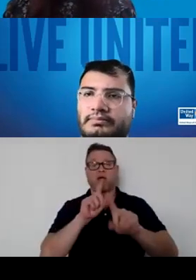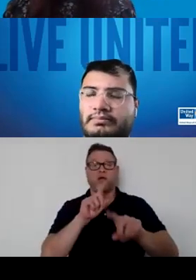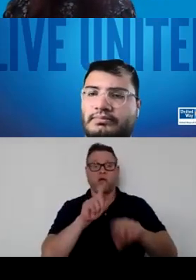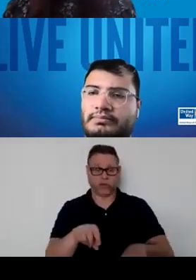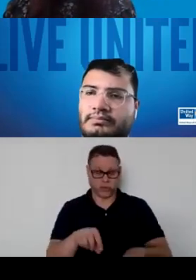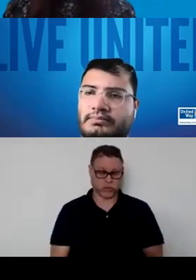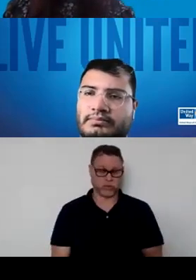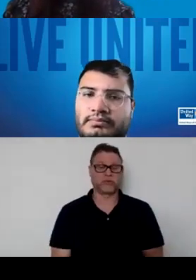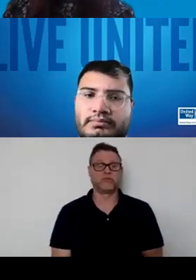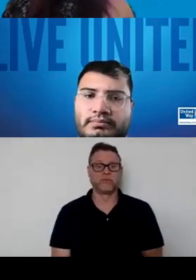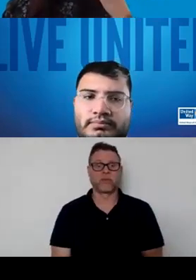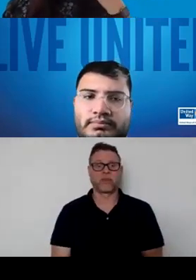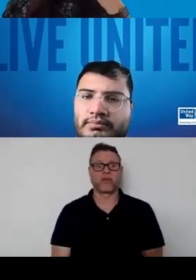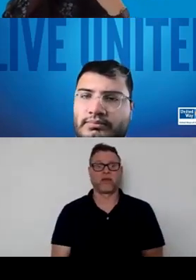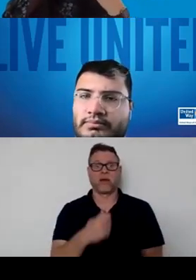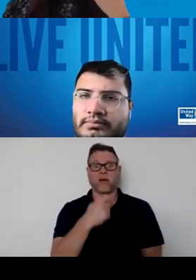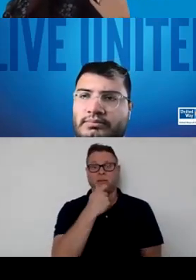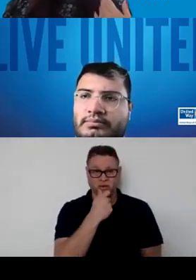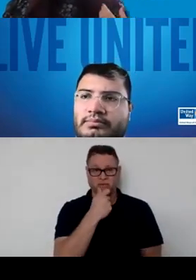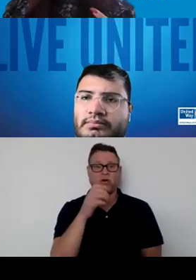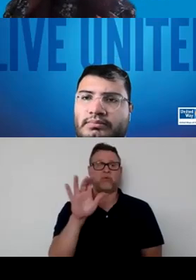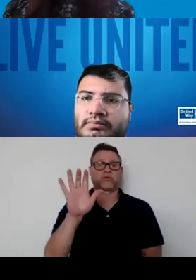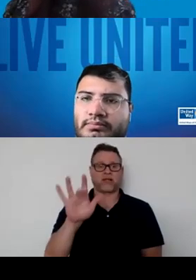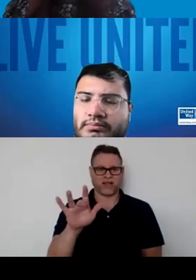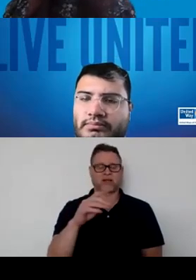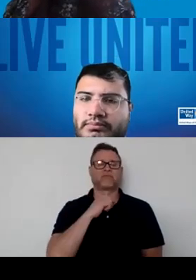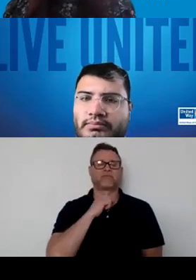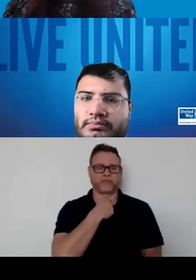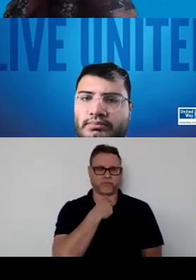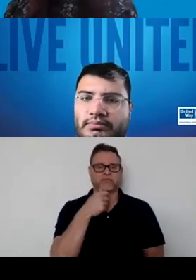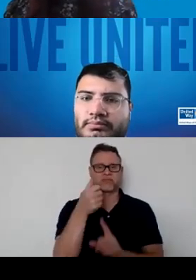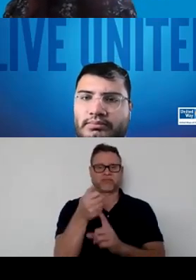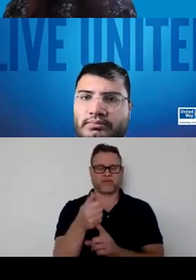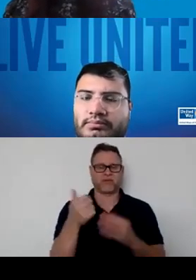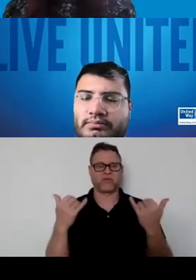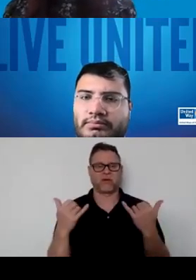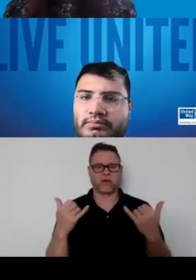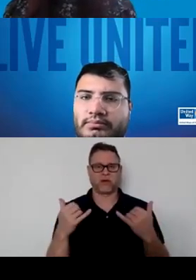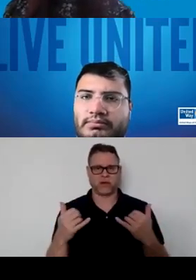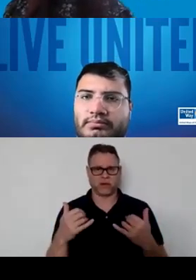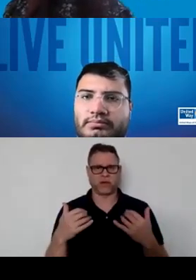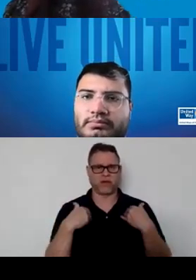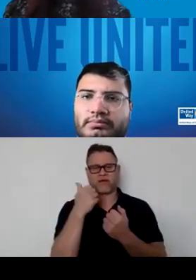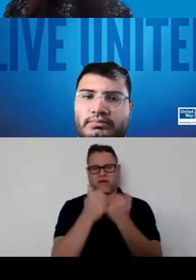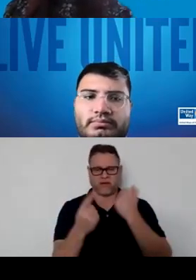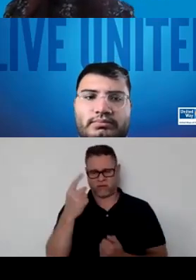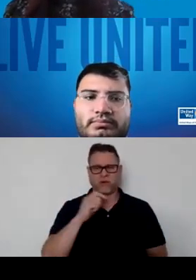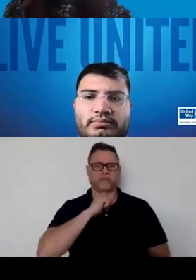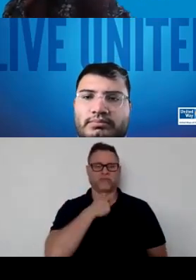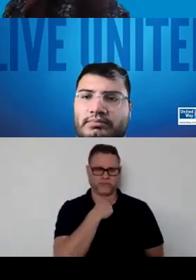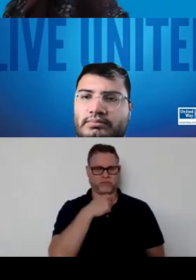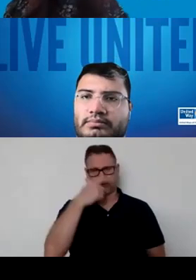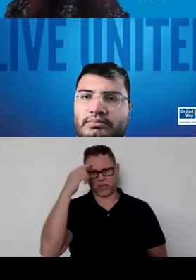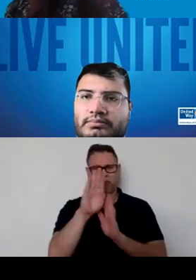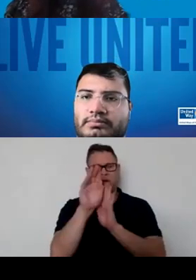the microphone, you can click to mute or unmute yourself. Right now, we're currently having everyone muted just because of